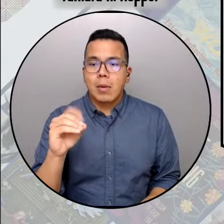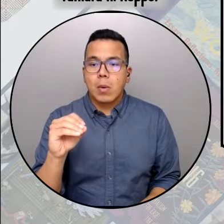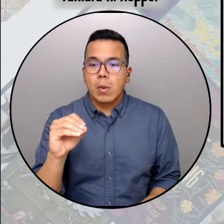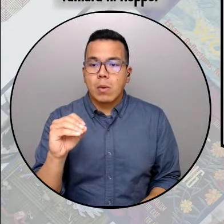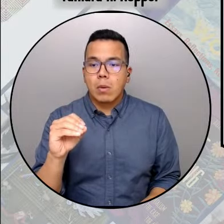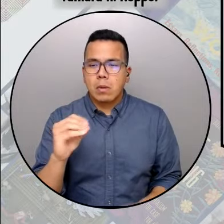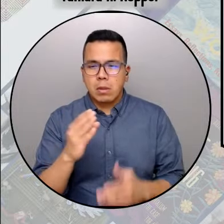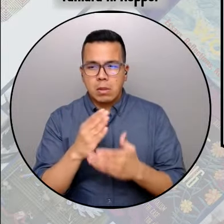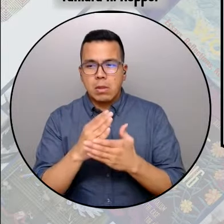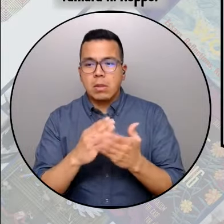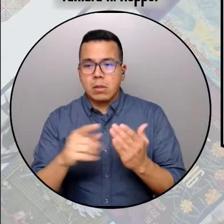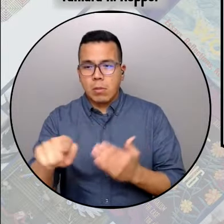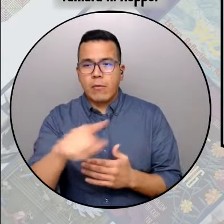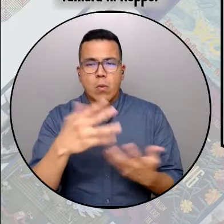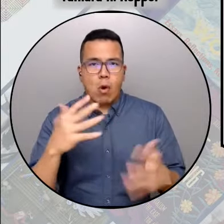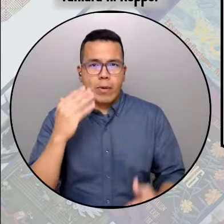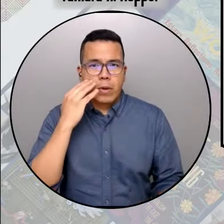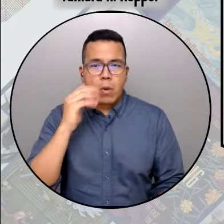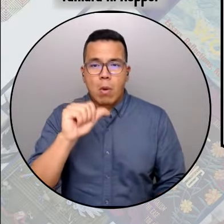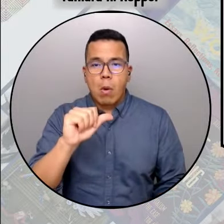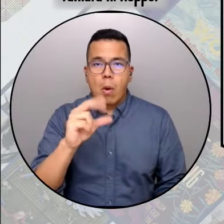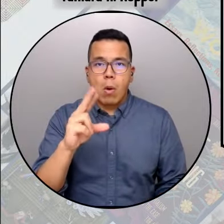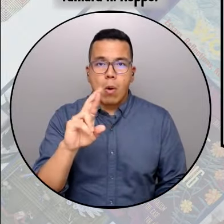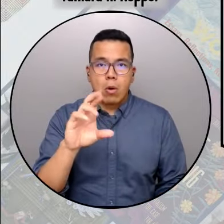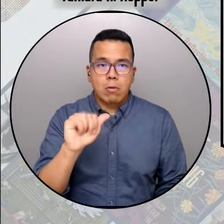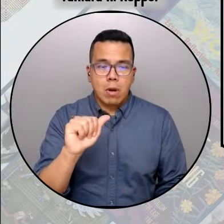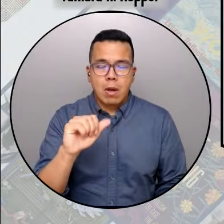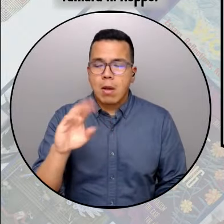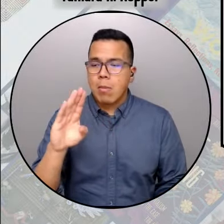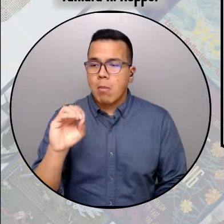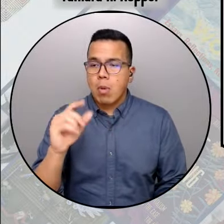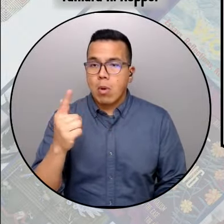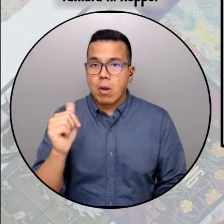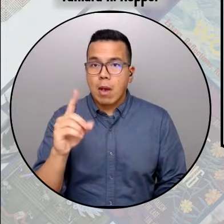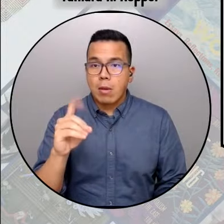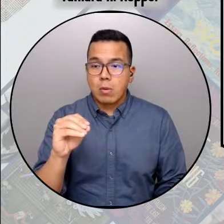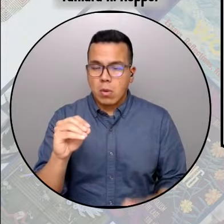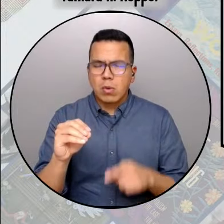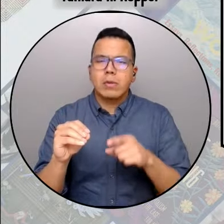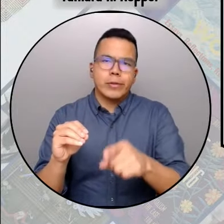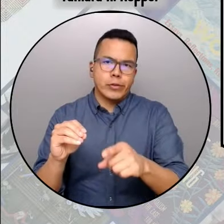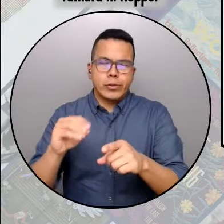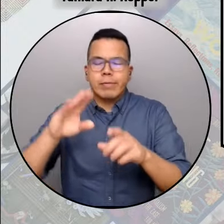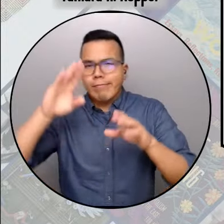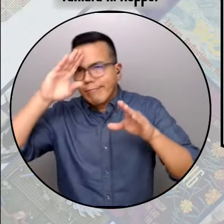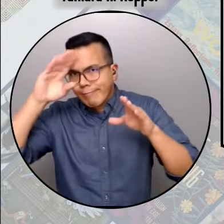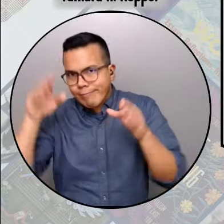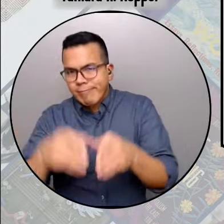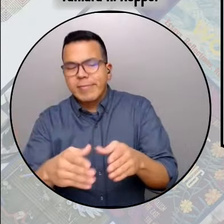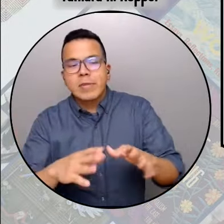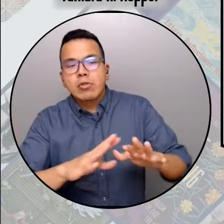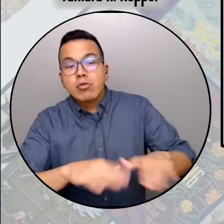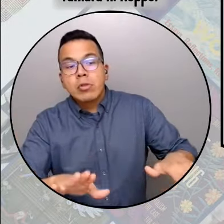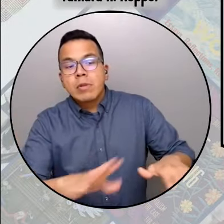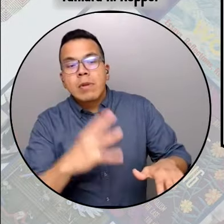already familiar with her work, but she has done a lot of work covering the experiences of immigrant